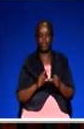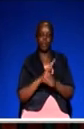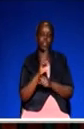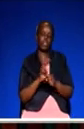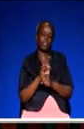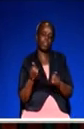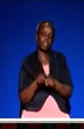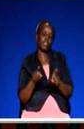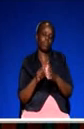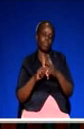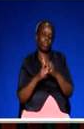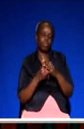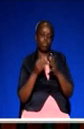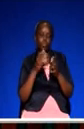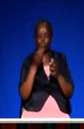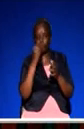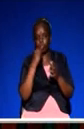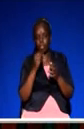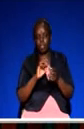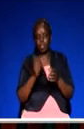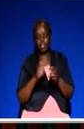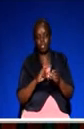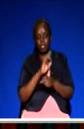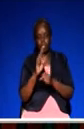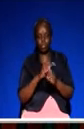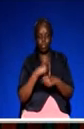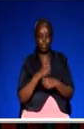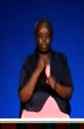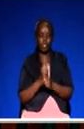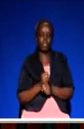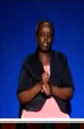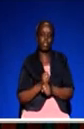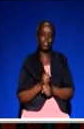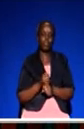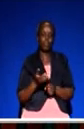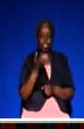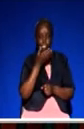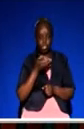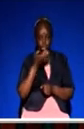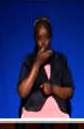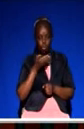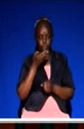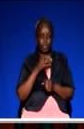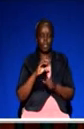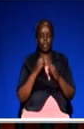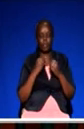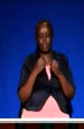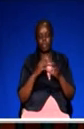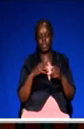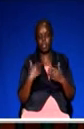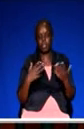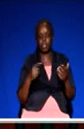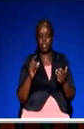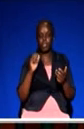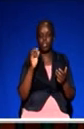as a source of food. Others are used in making of mushroom soup, etc. But toadstools